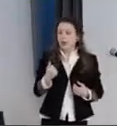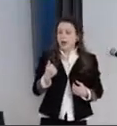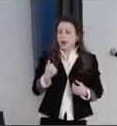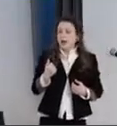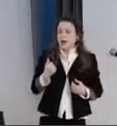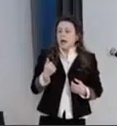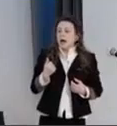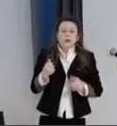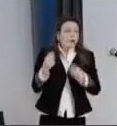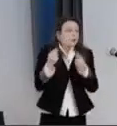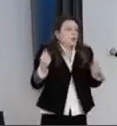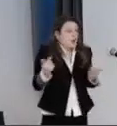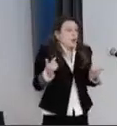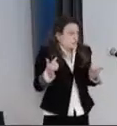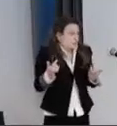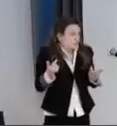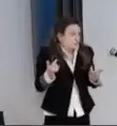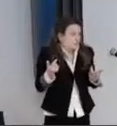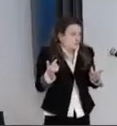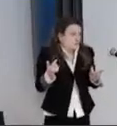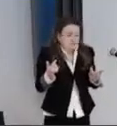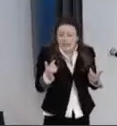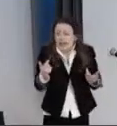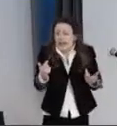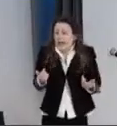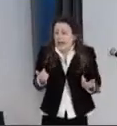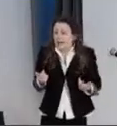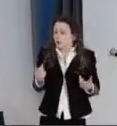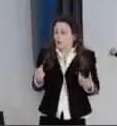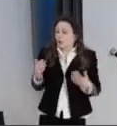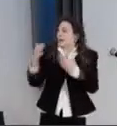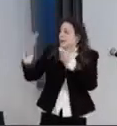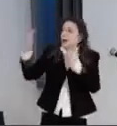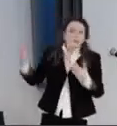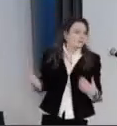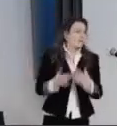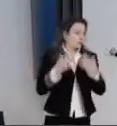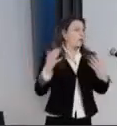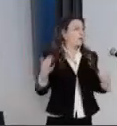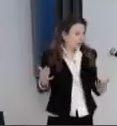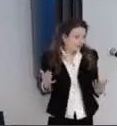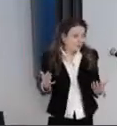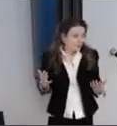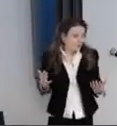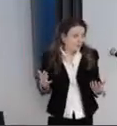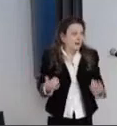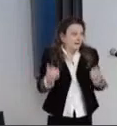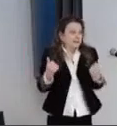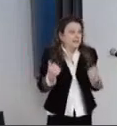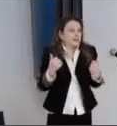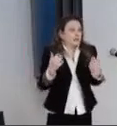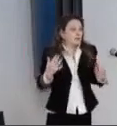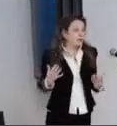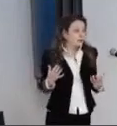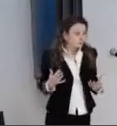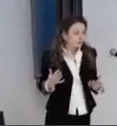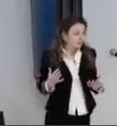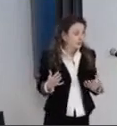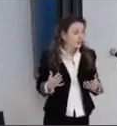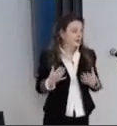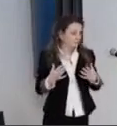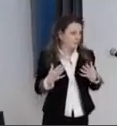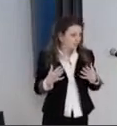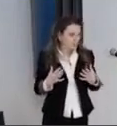shortly, are known to be sharp. And so looking at garments that incorporate them might elicit a sense of